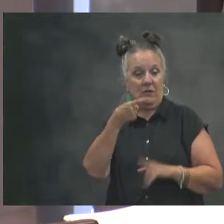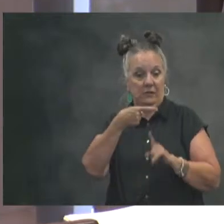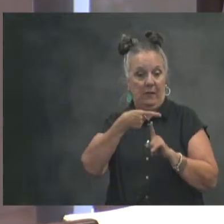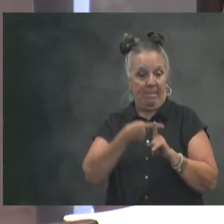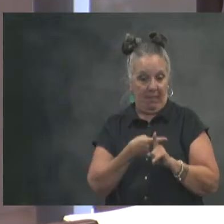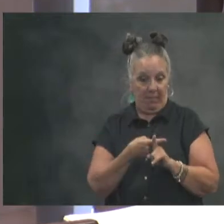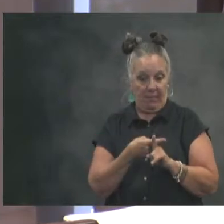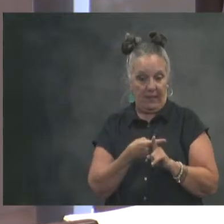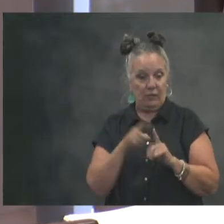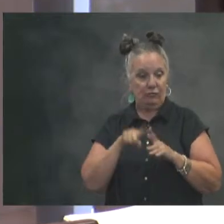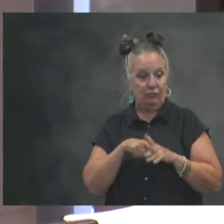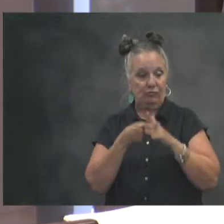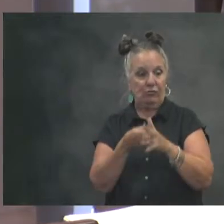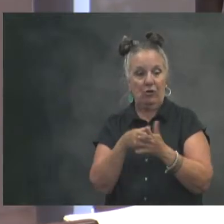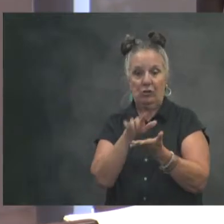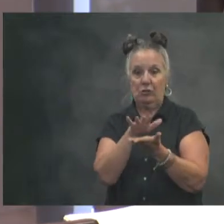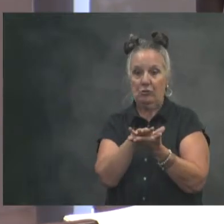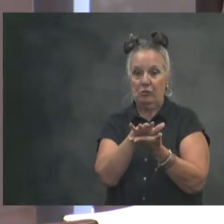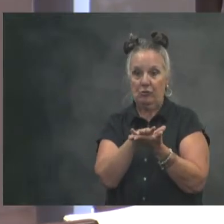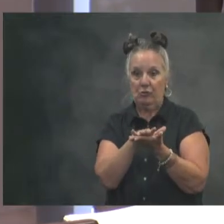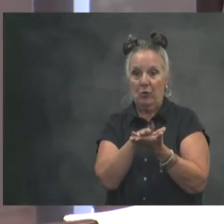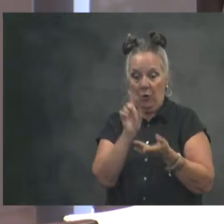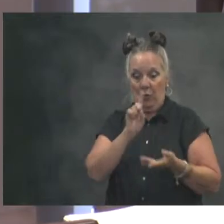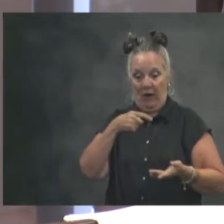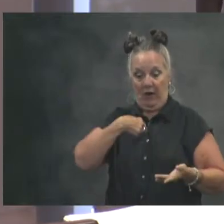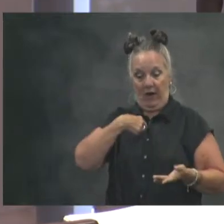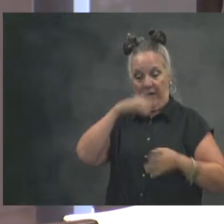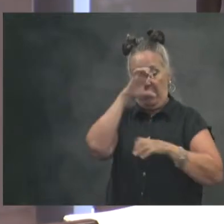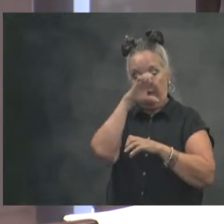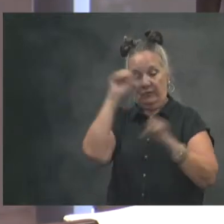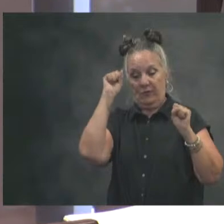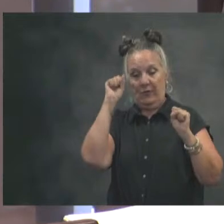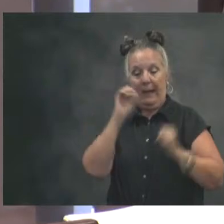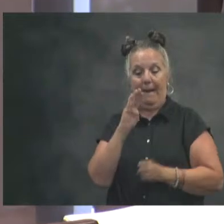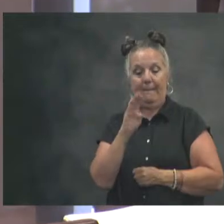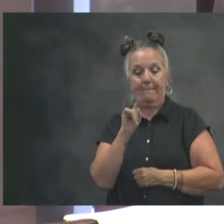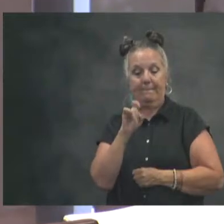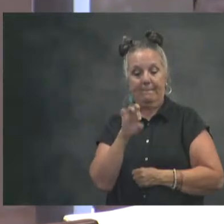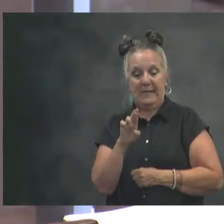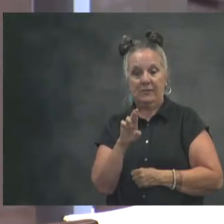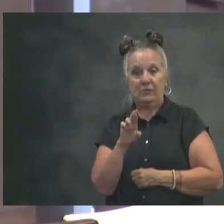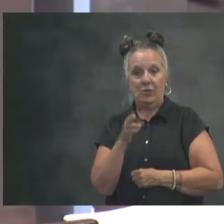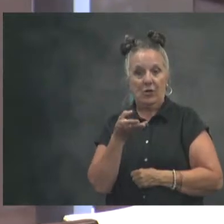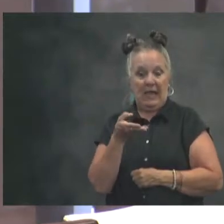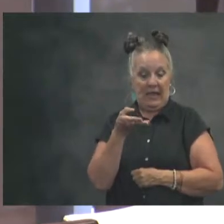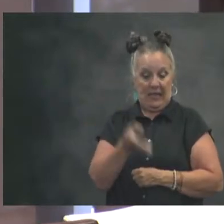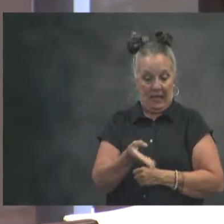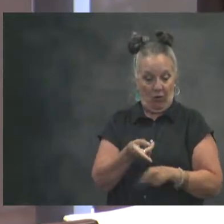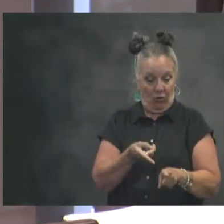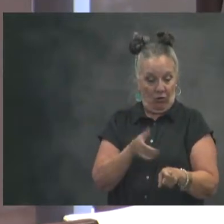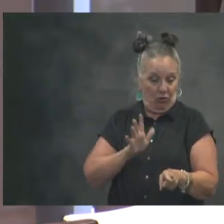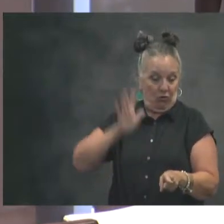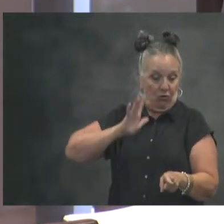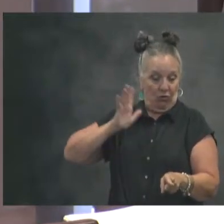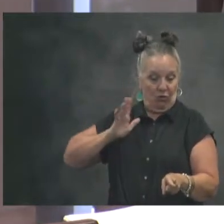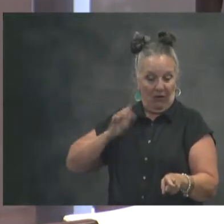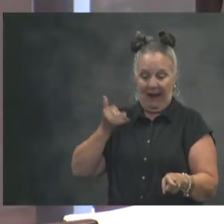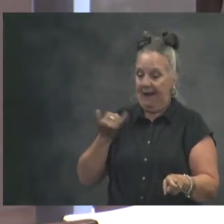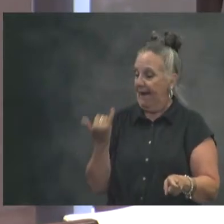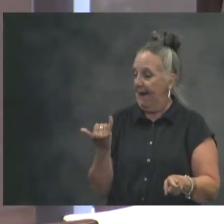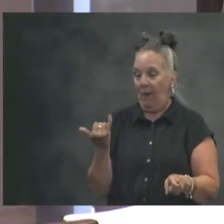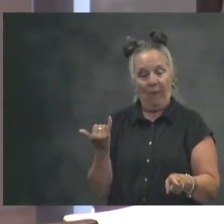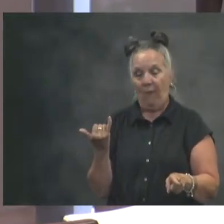of starting as superintendent here, the Bester that was then and the Bester